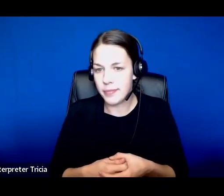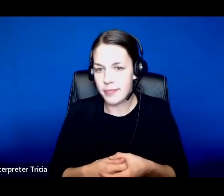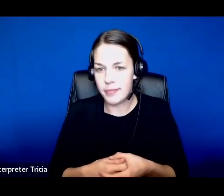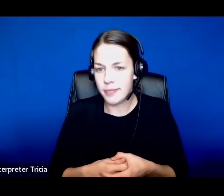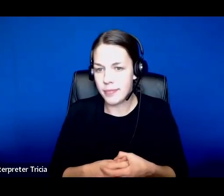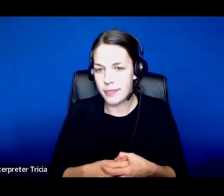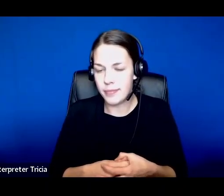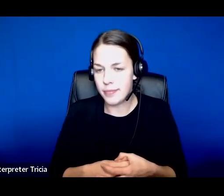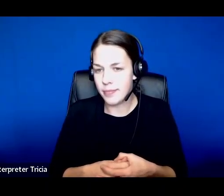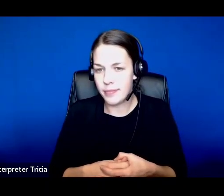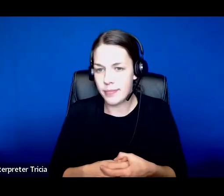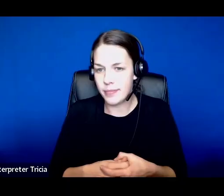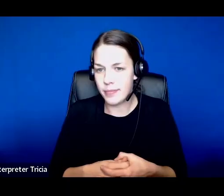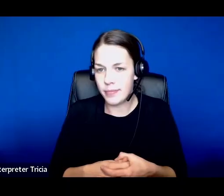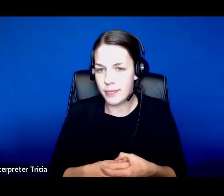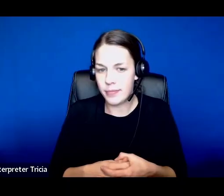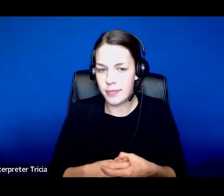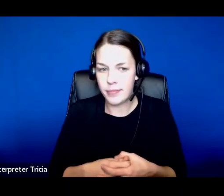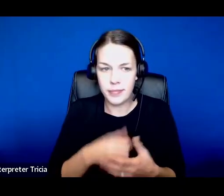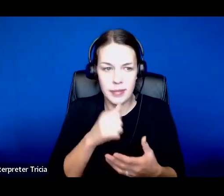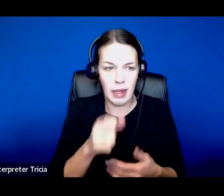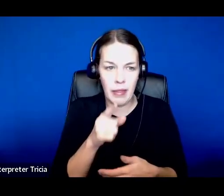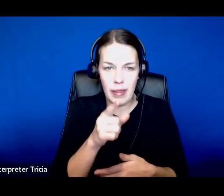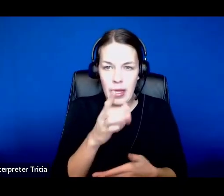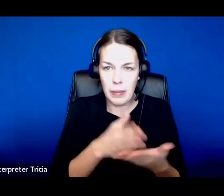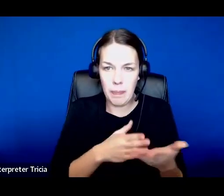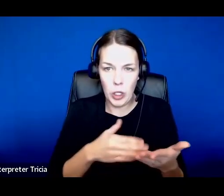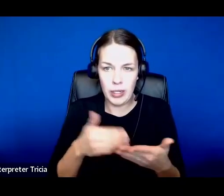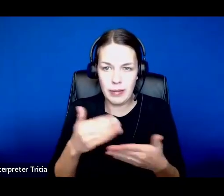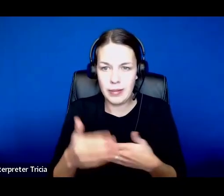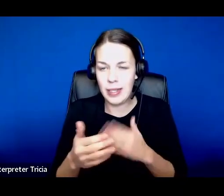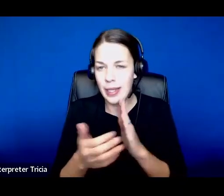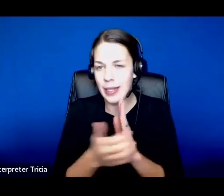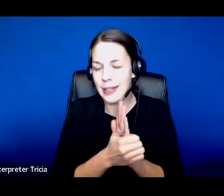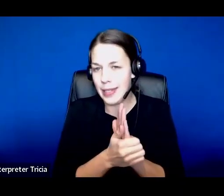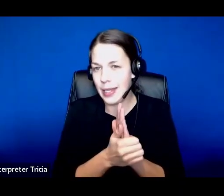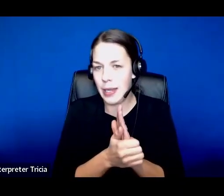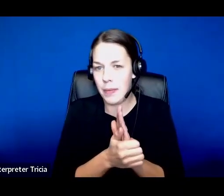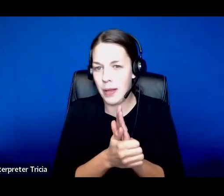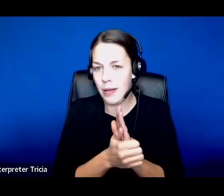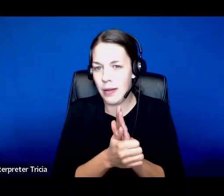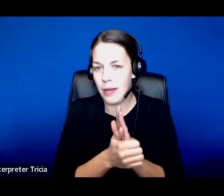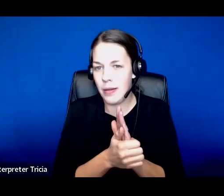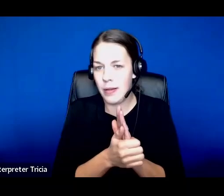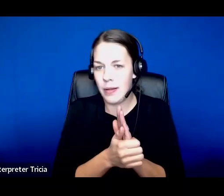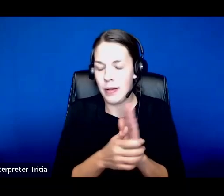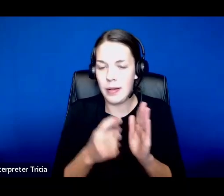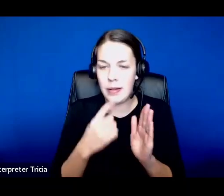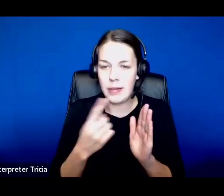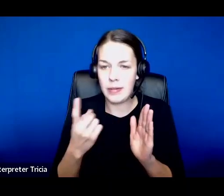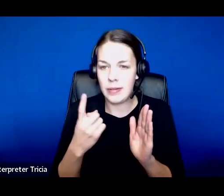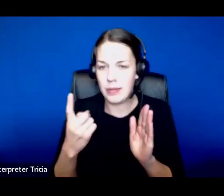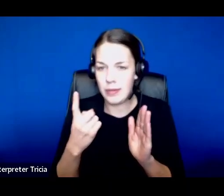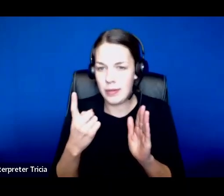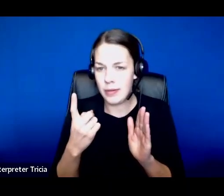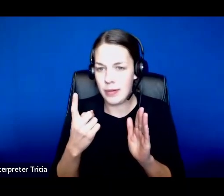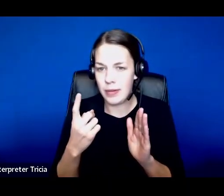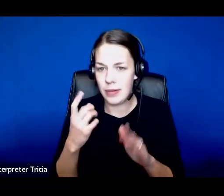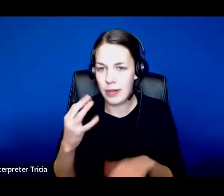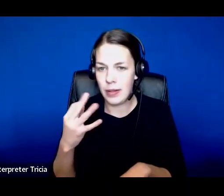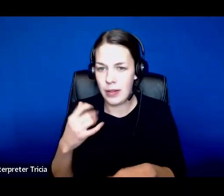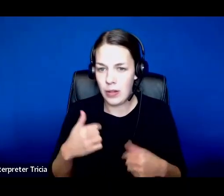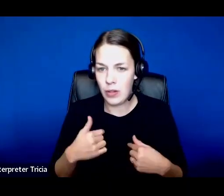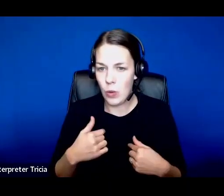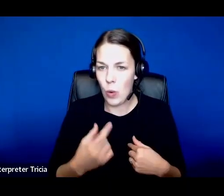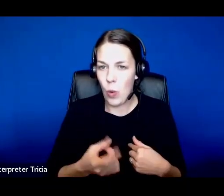not on this part, but maybe on an addendum to the deed, it would say something like, if